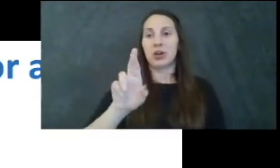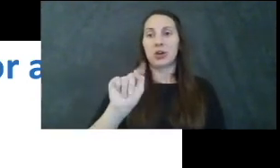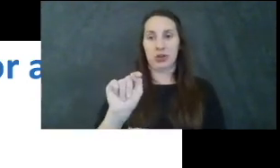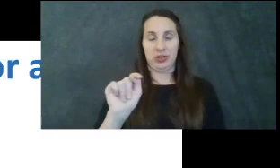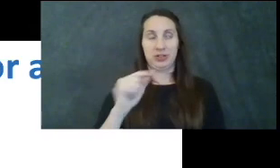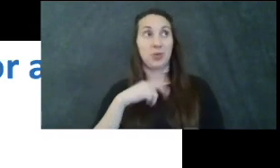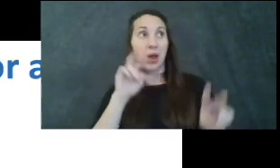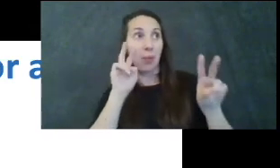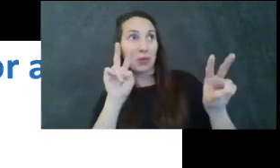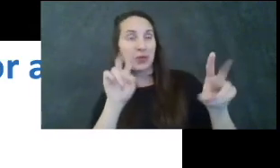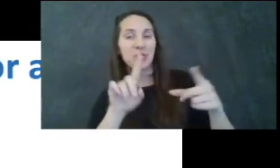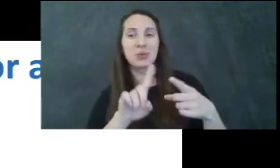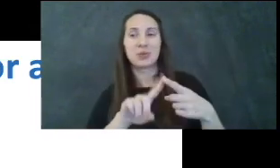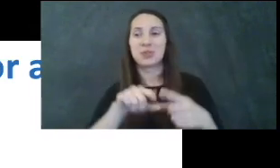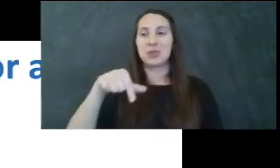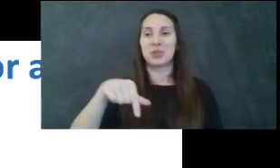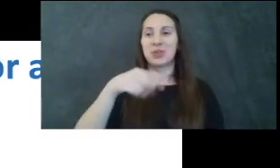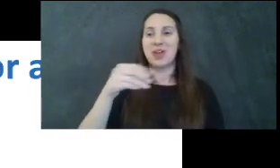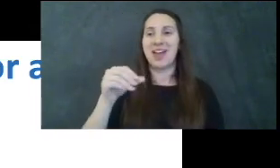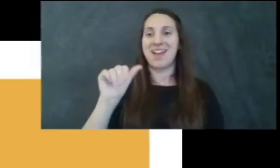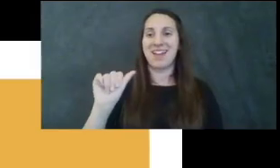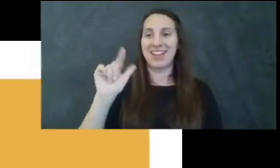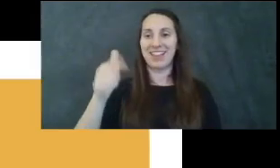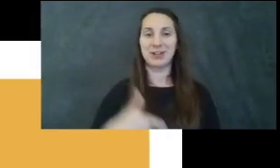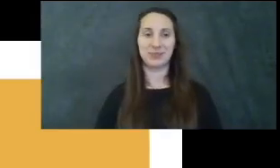Q&A later on in the webinar.